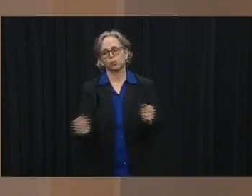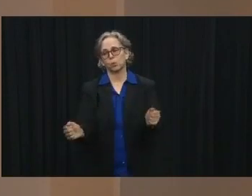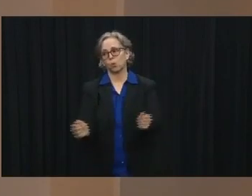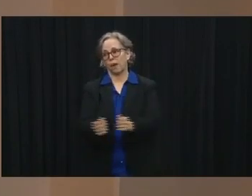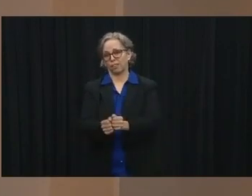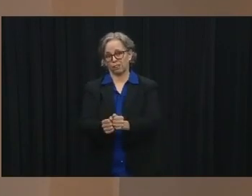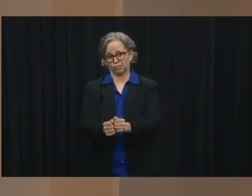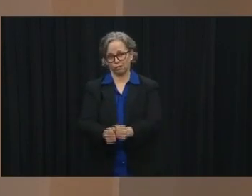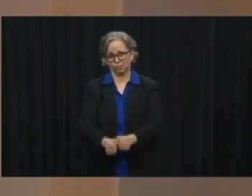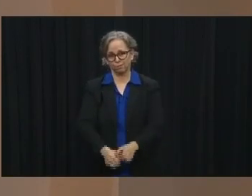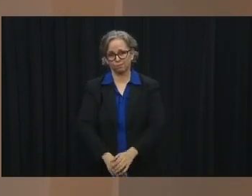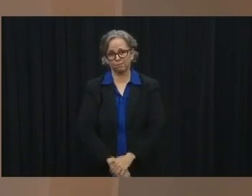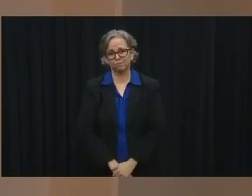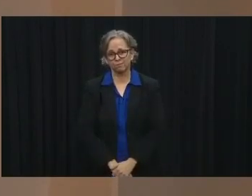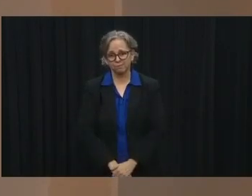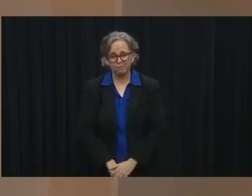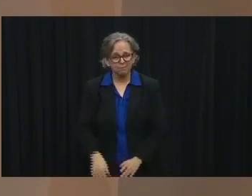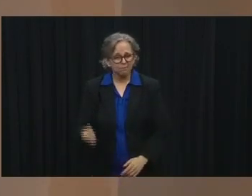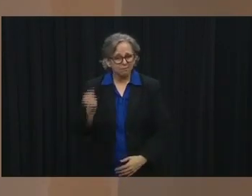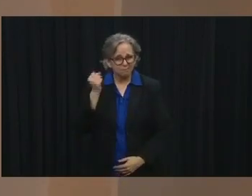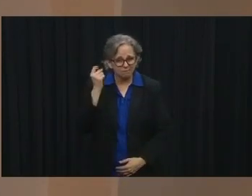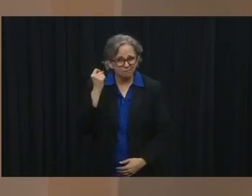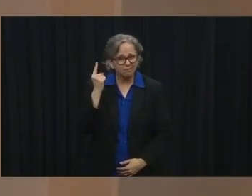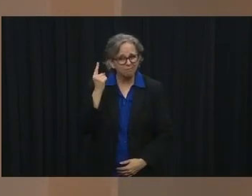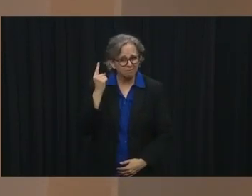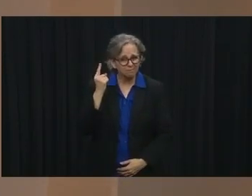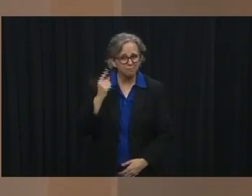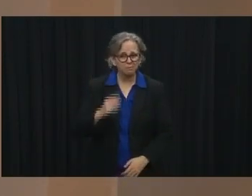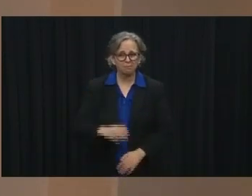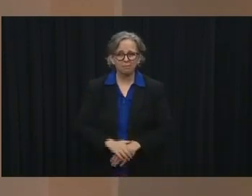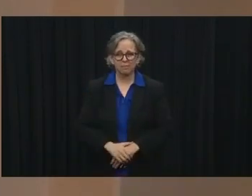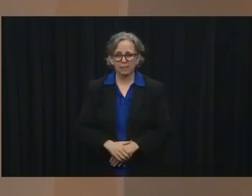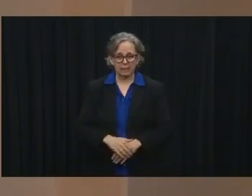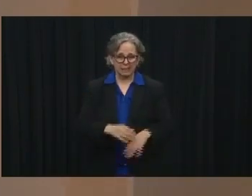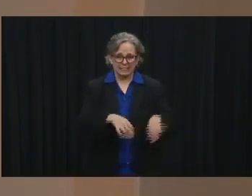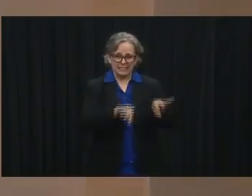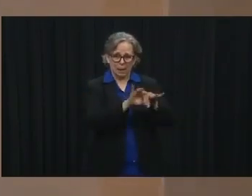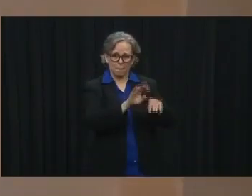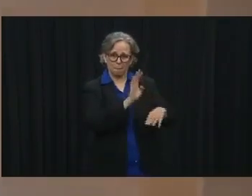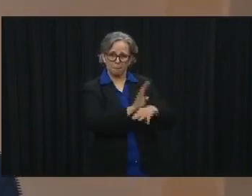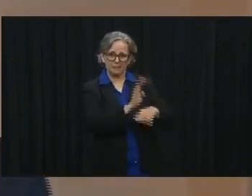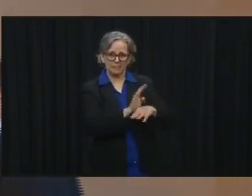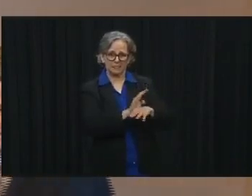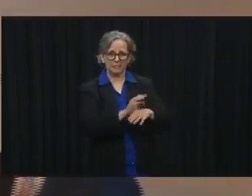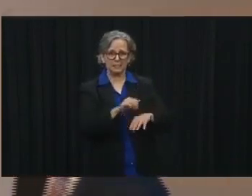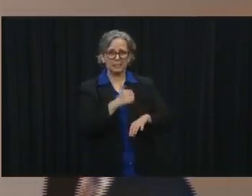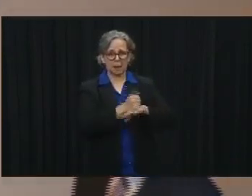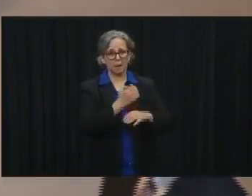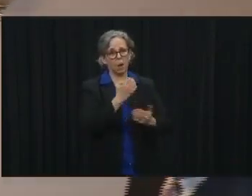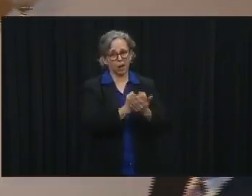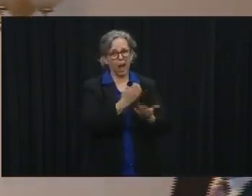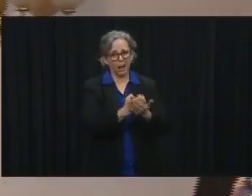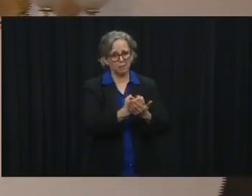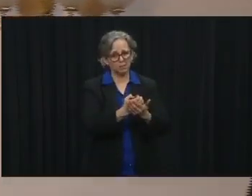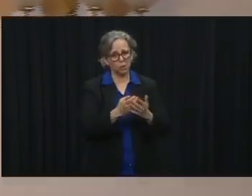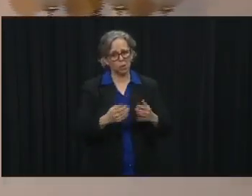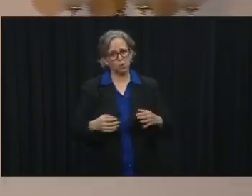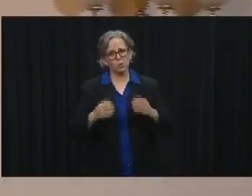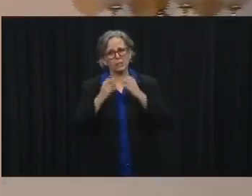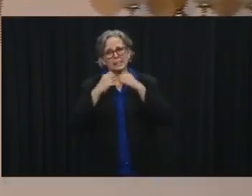economy, they're the backbone of our healthcare system, and we're grateful. Governor? Thanks. We're ready for